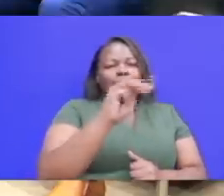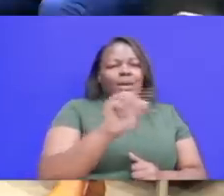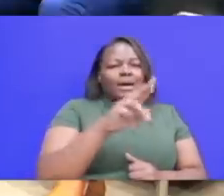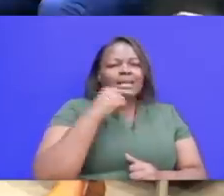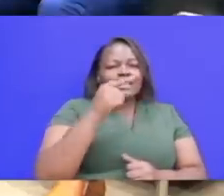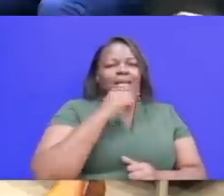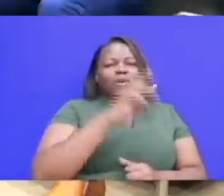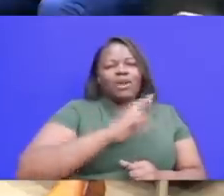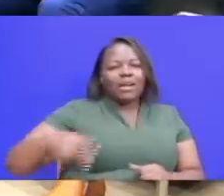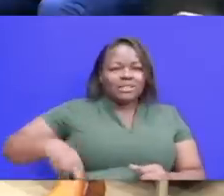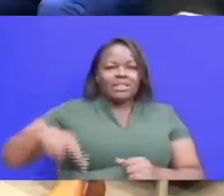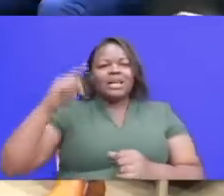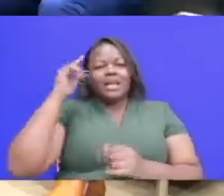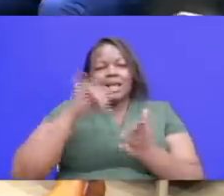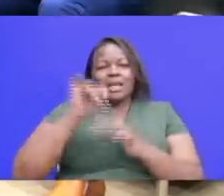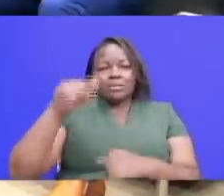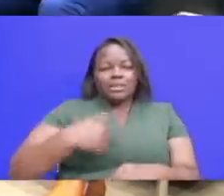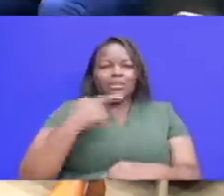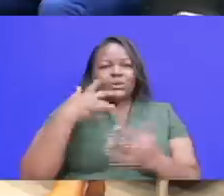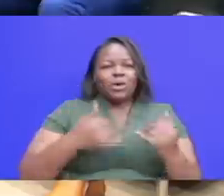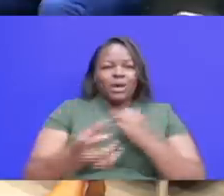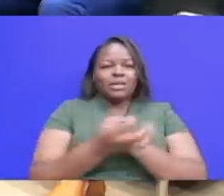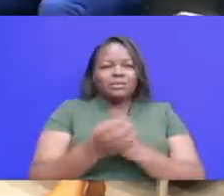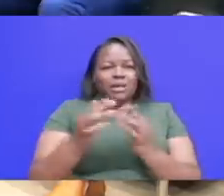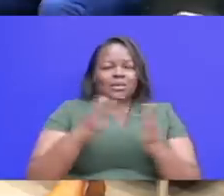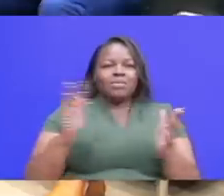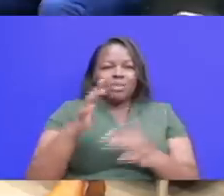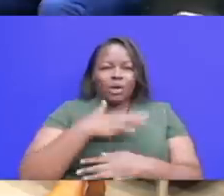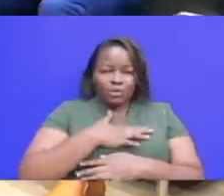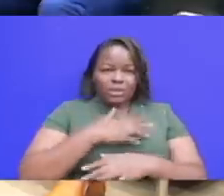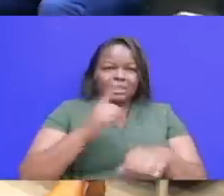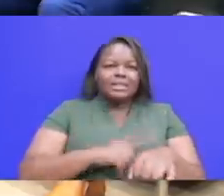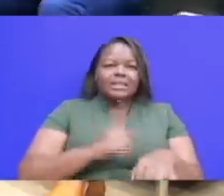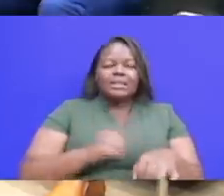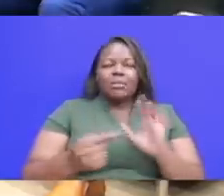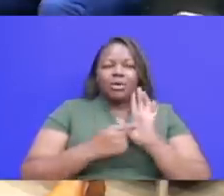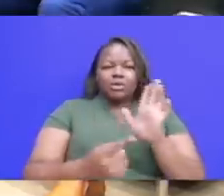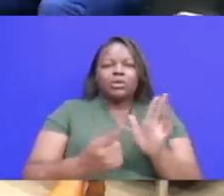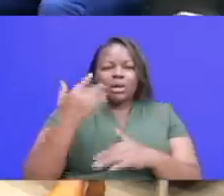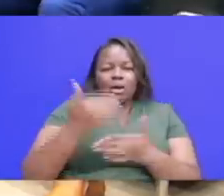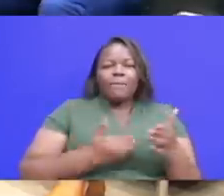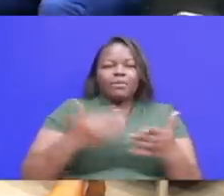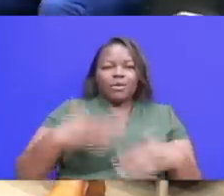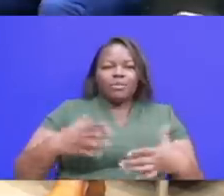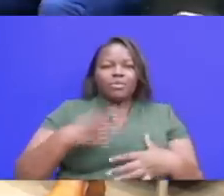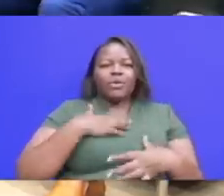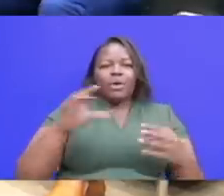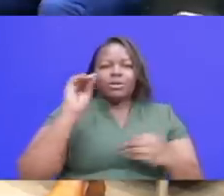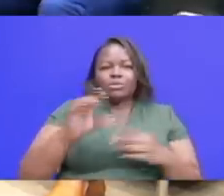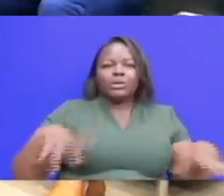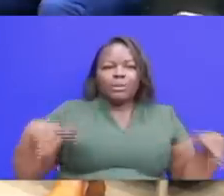that explained a lot of humility. Sometimes when you're exposed before people, we want to put pride and we